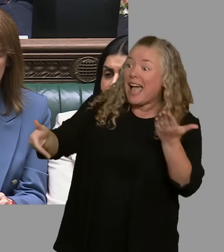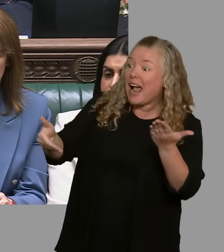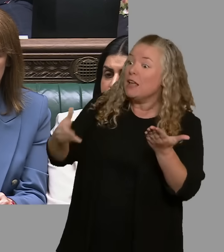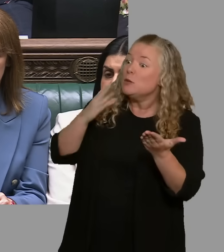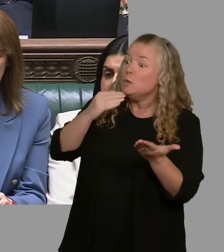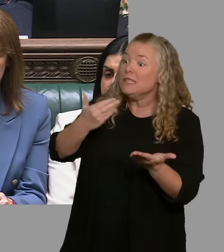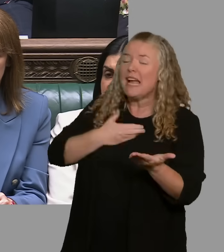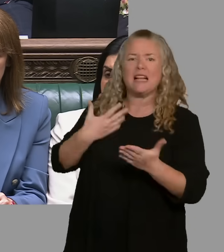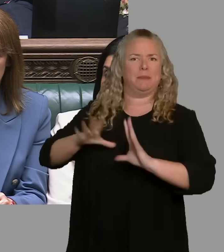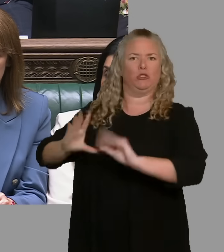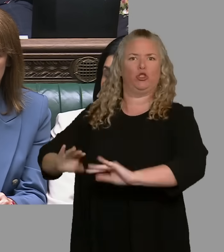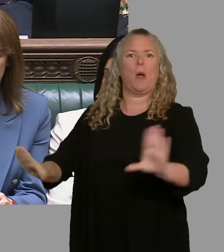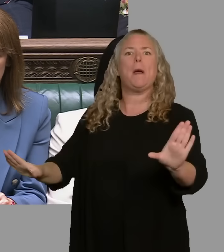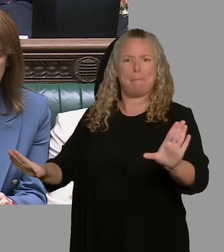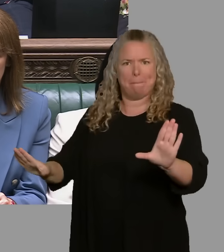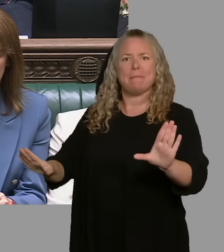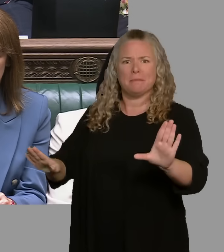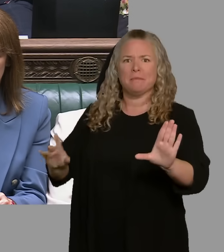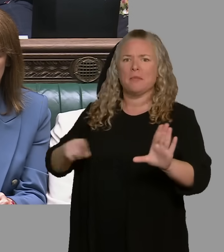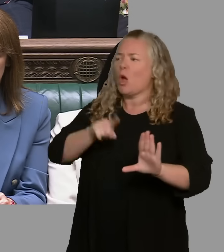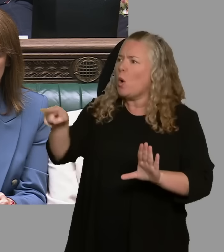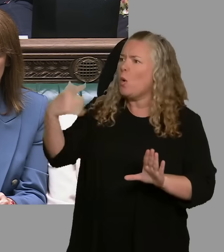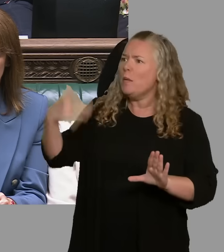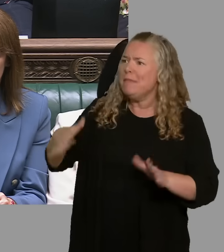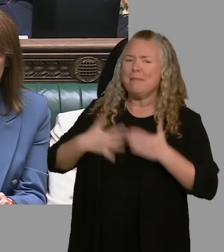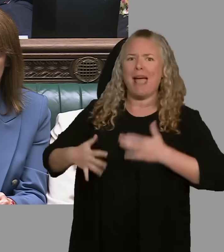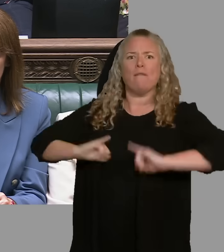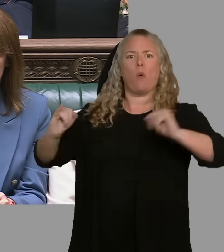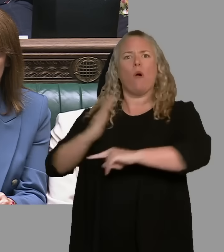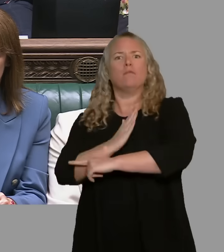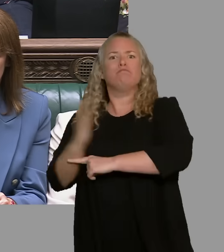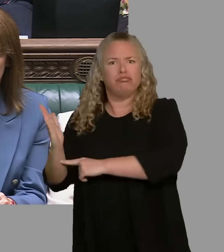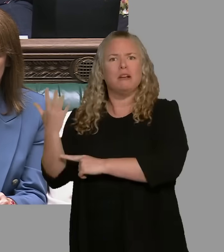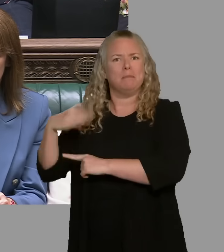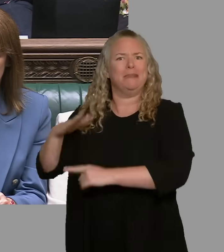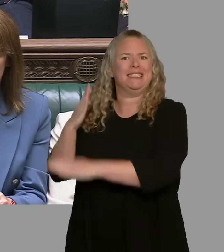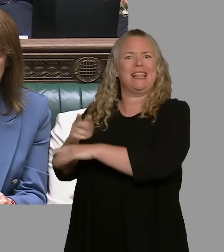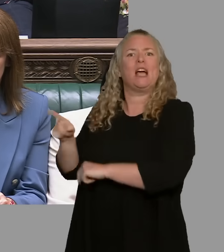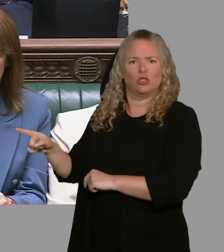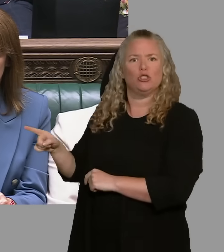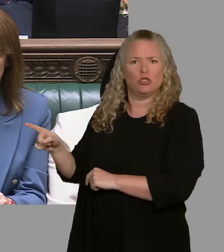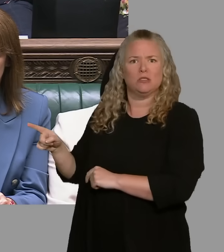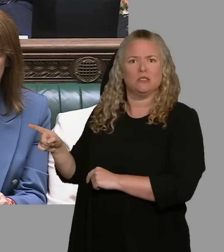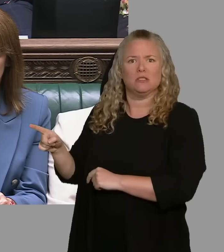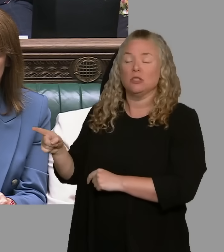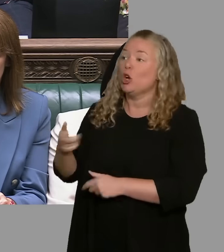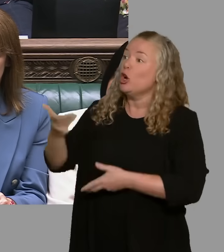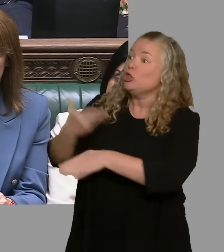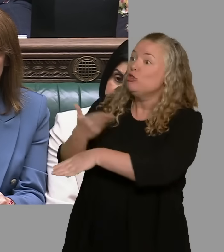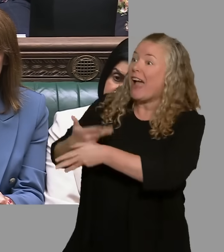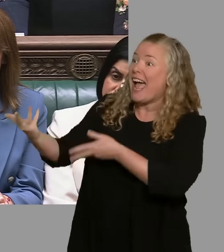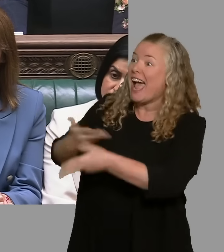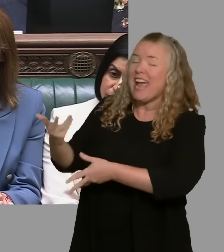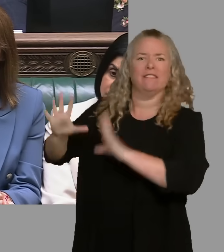that ensures peace, that the hostages get out, that aid gets in, and there's a two-state outcome. It is